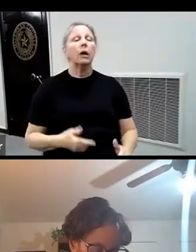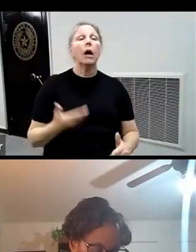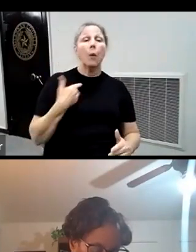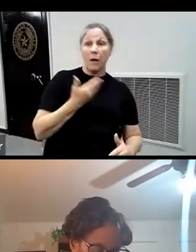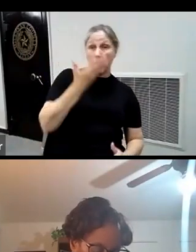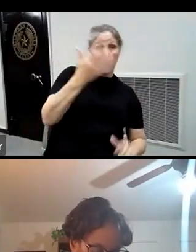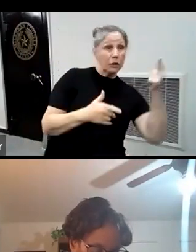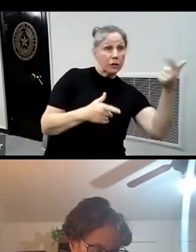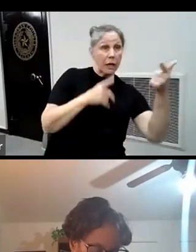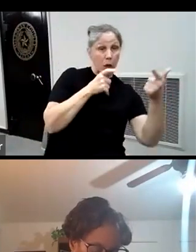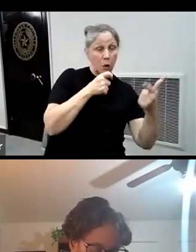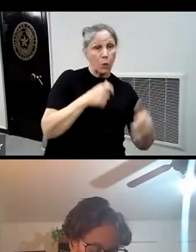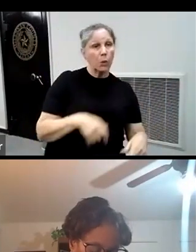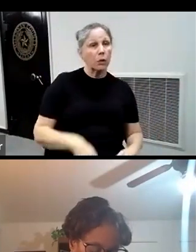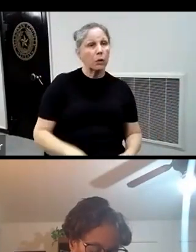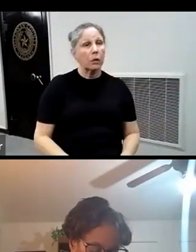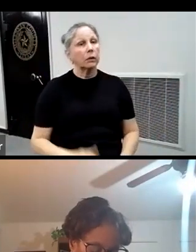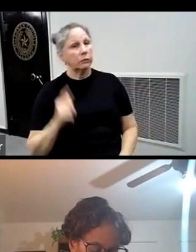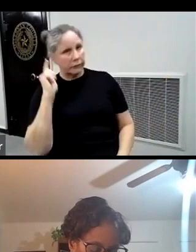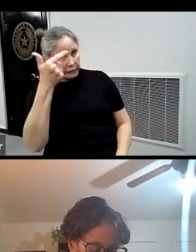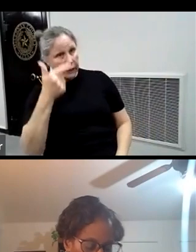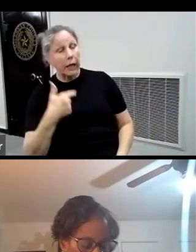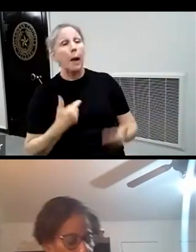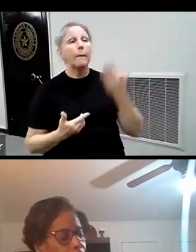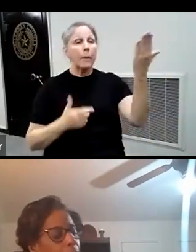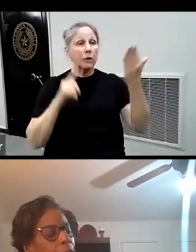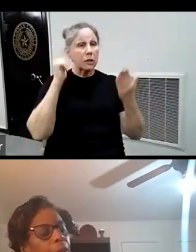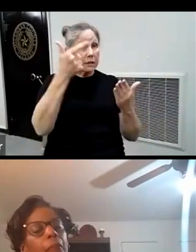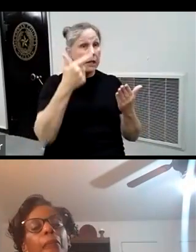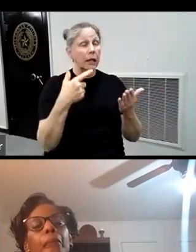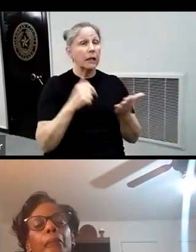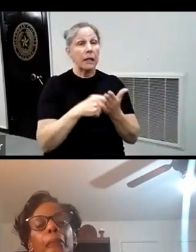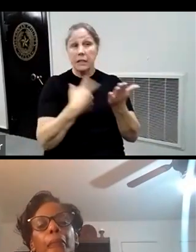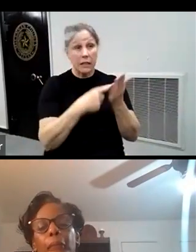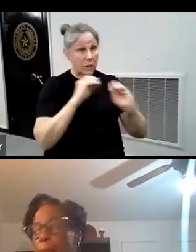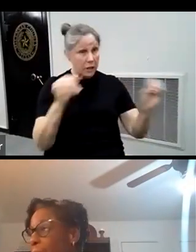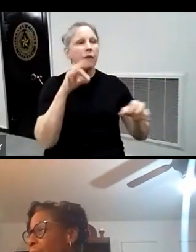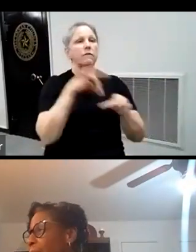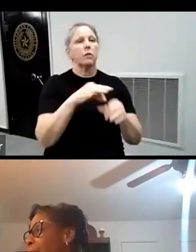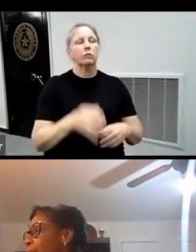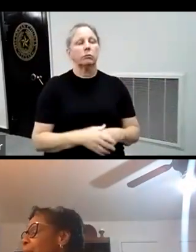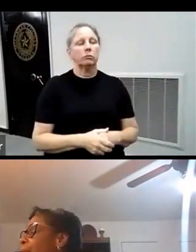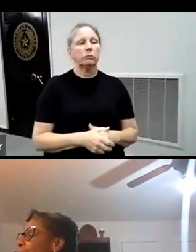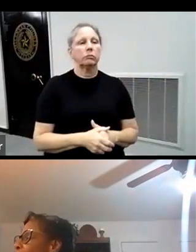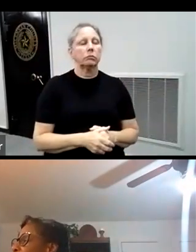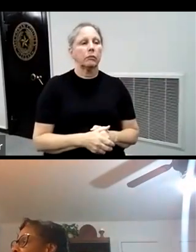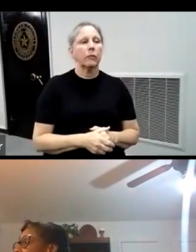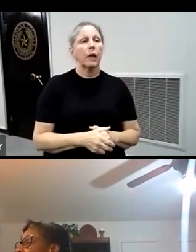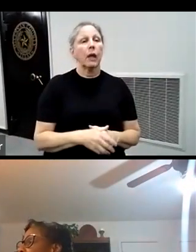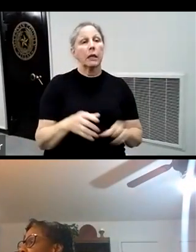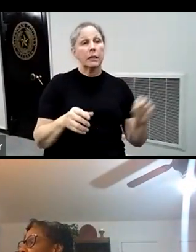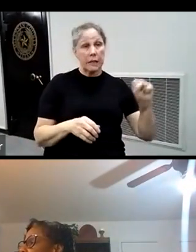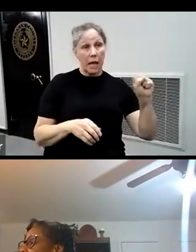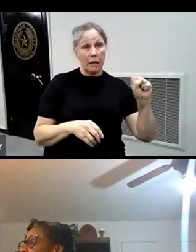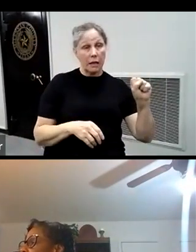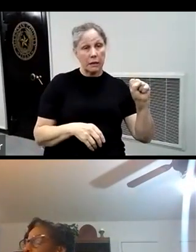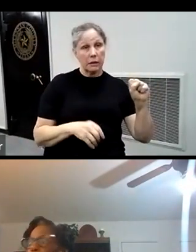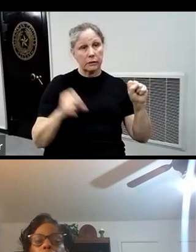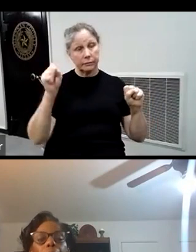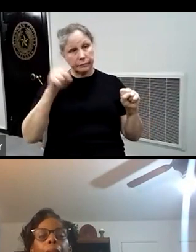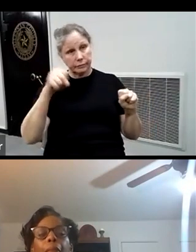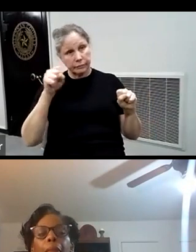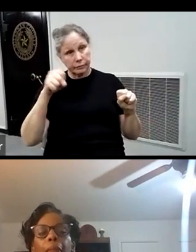is there a second? Second. Any other discussion? No other discussion, call for a vote. Commissioner Snell,